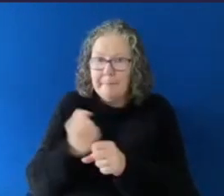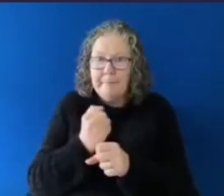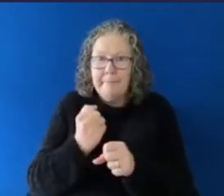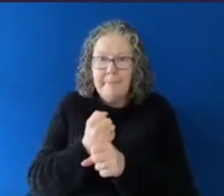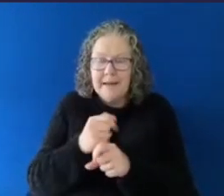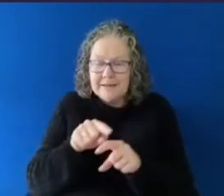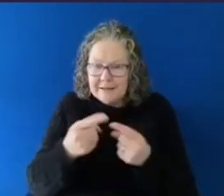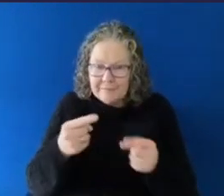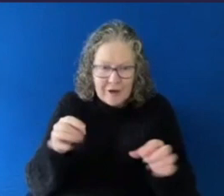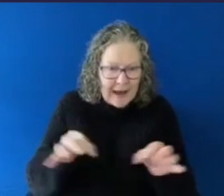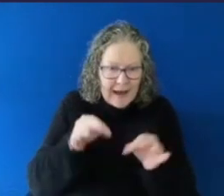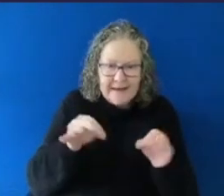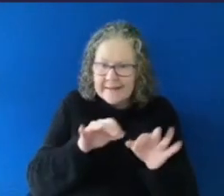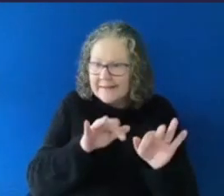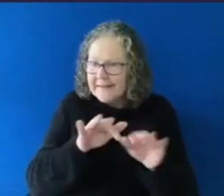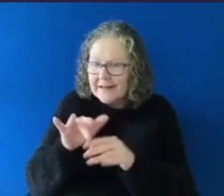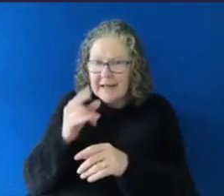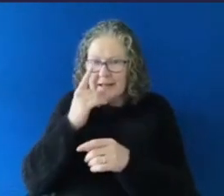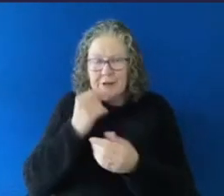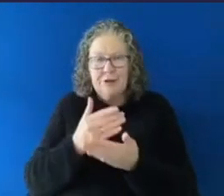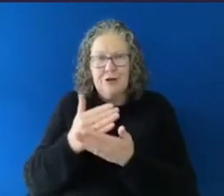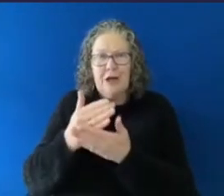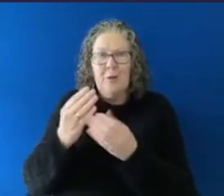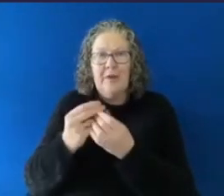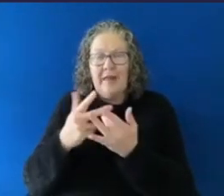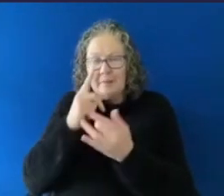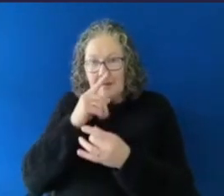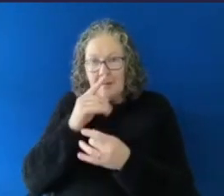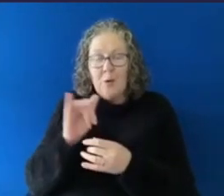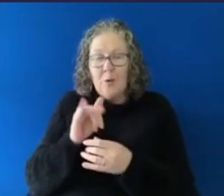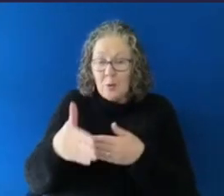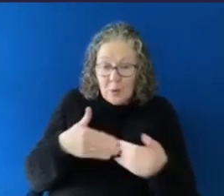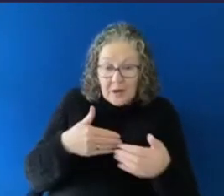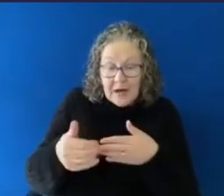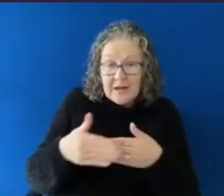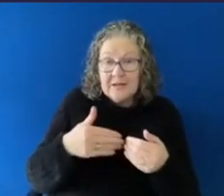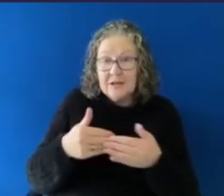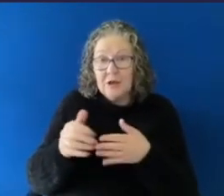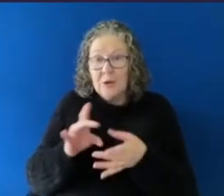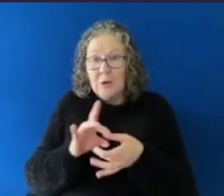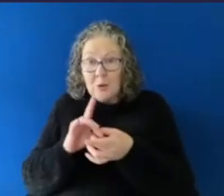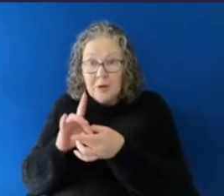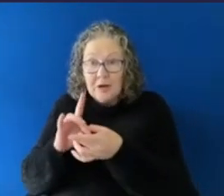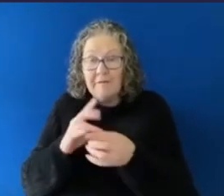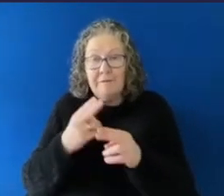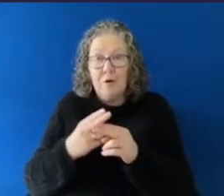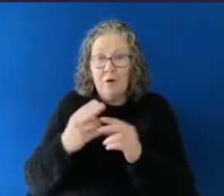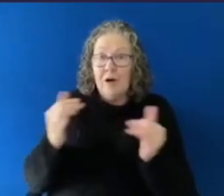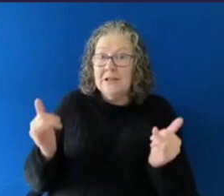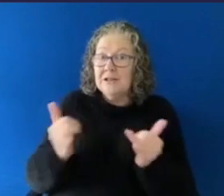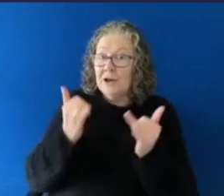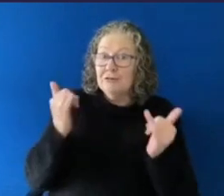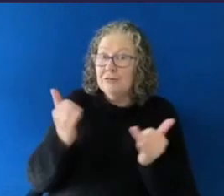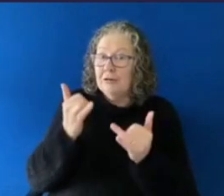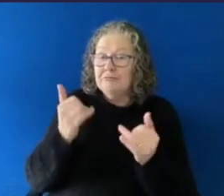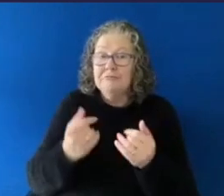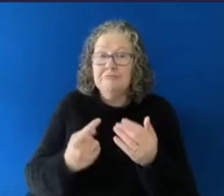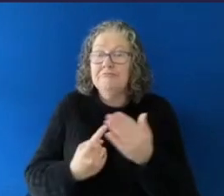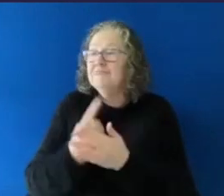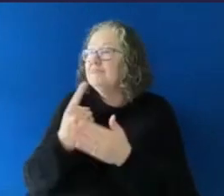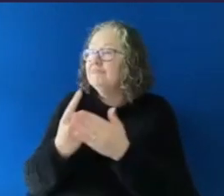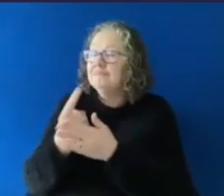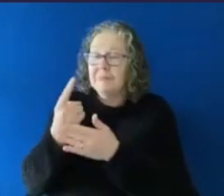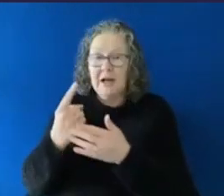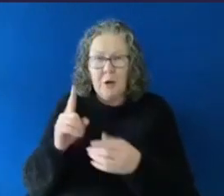sharing them with other people. Organizing, coordinating roles, leisure and relaxing roles. So what are the contributions that people